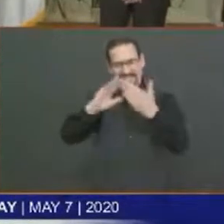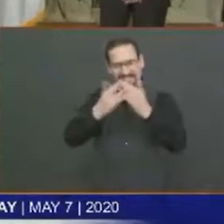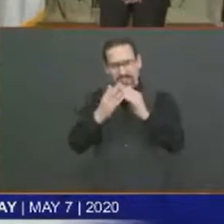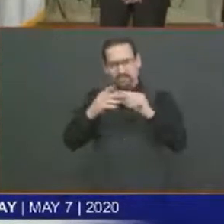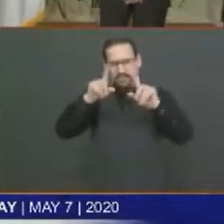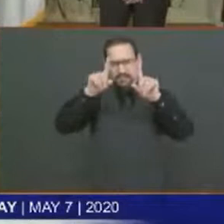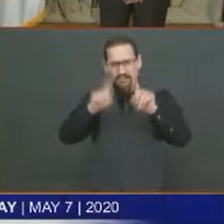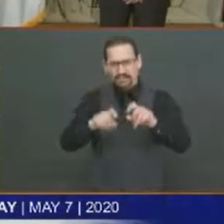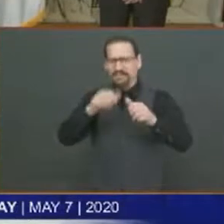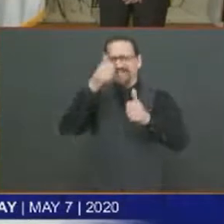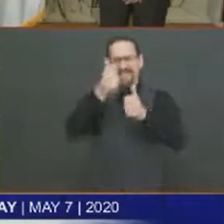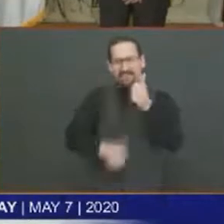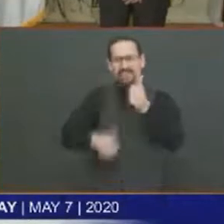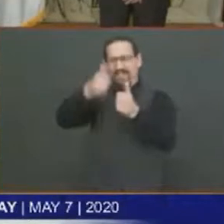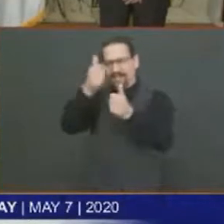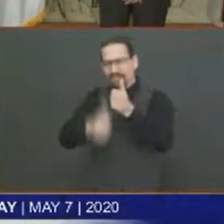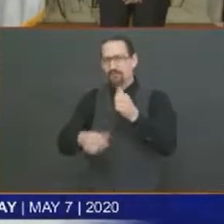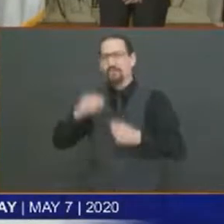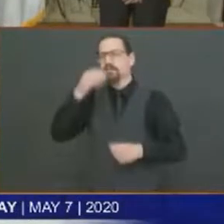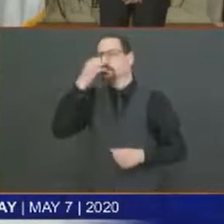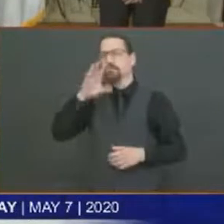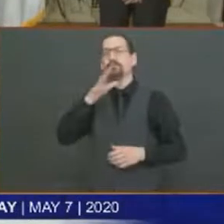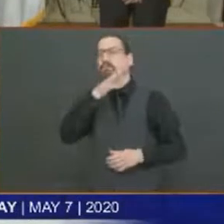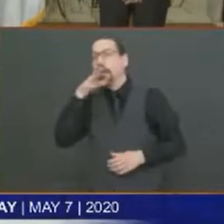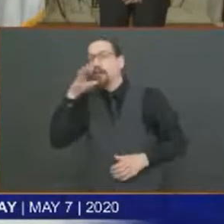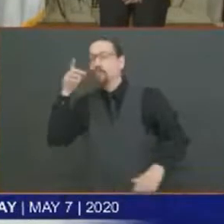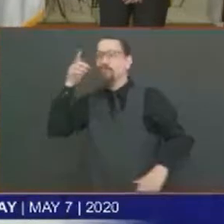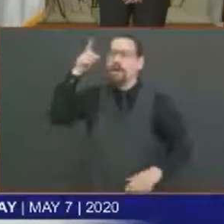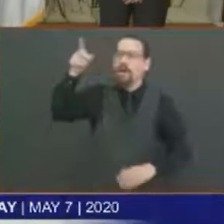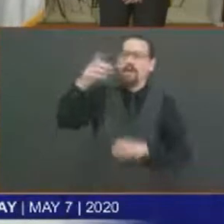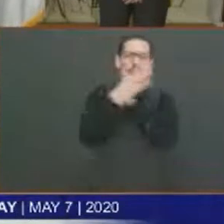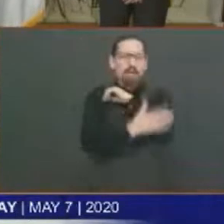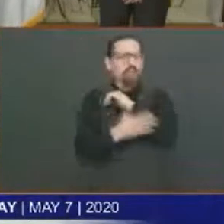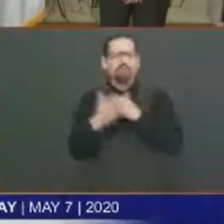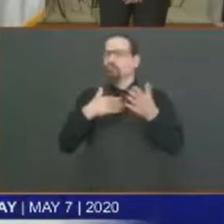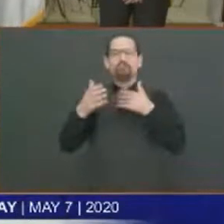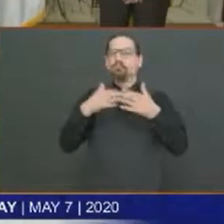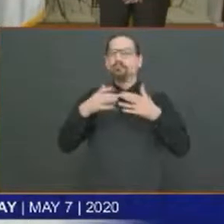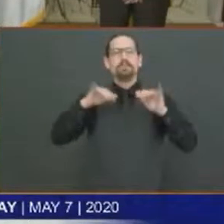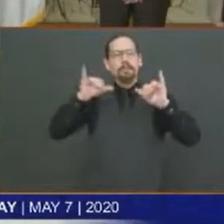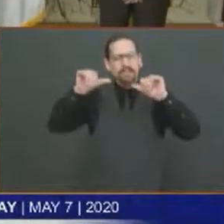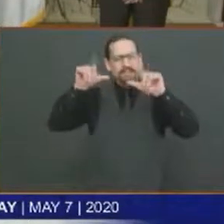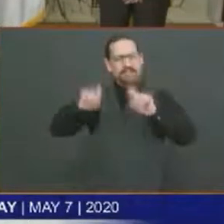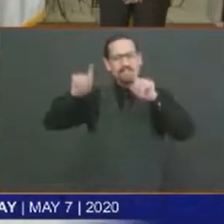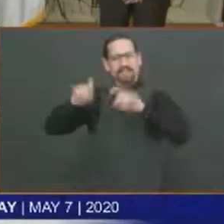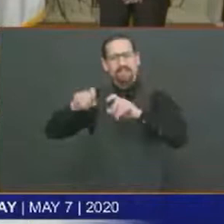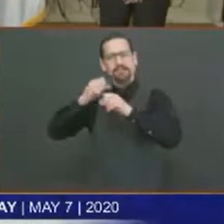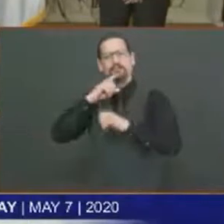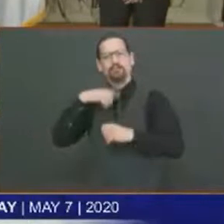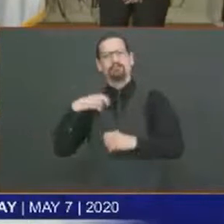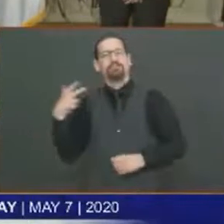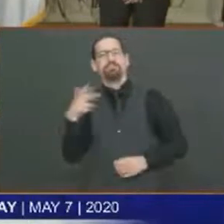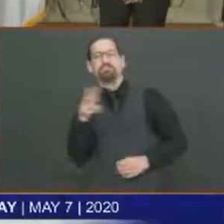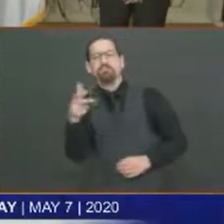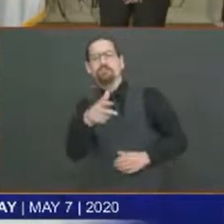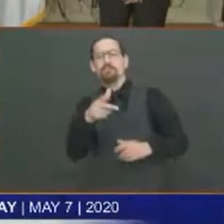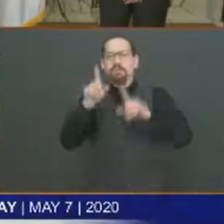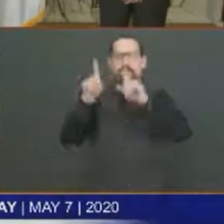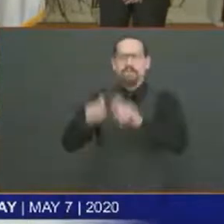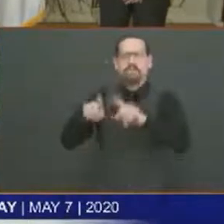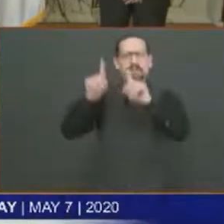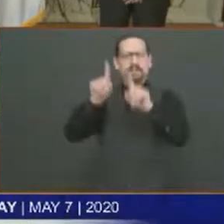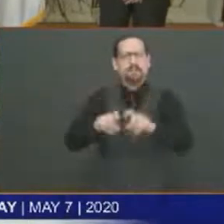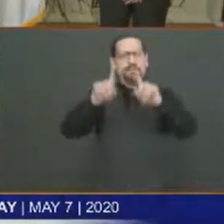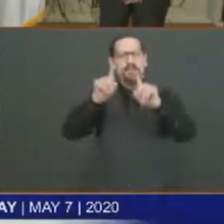and the services are there for each community. And it's why we are sharing the data as well on zip codes so that we